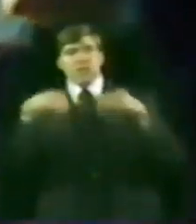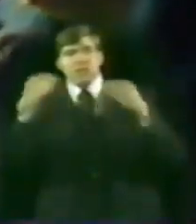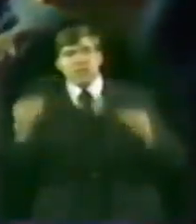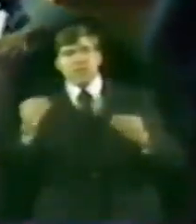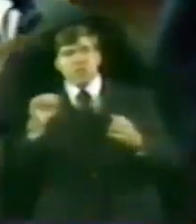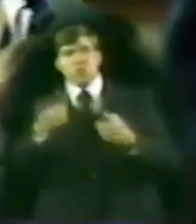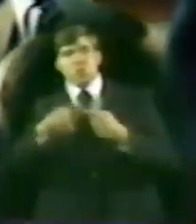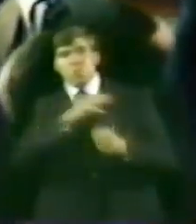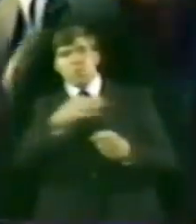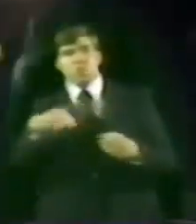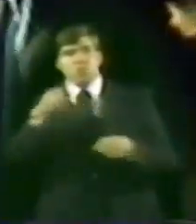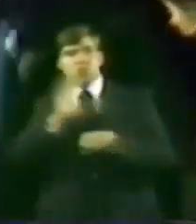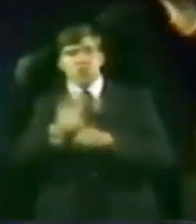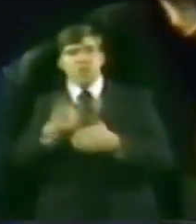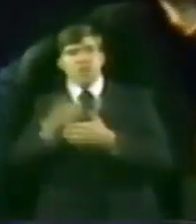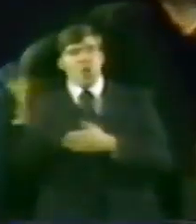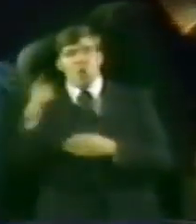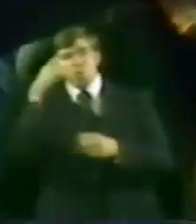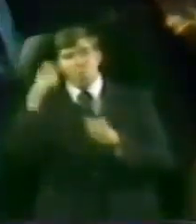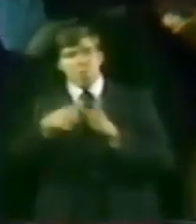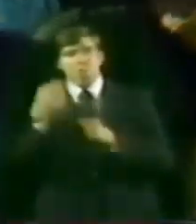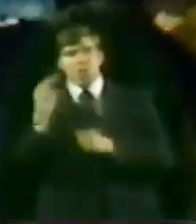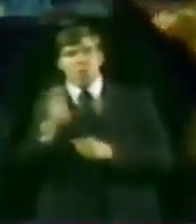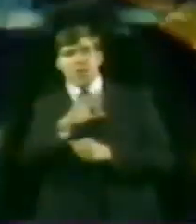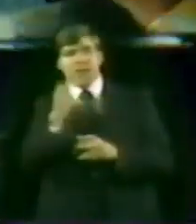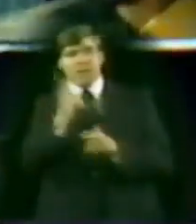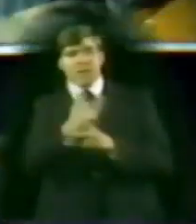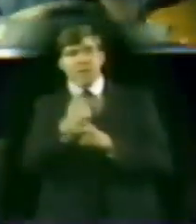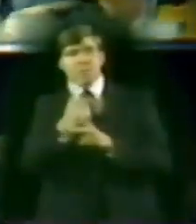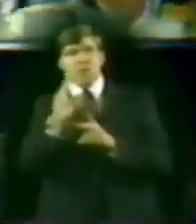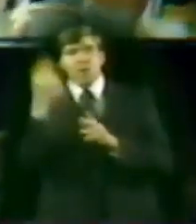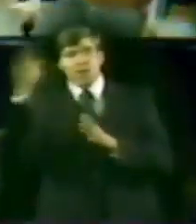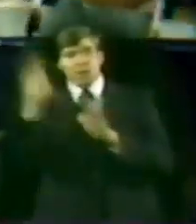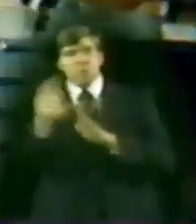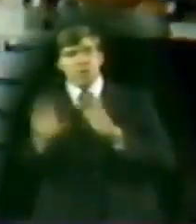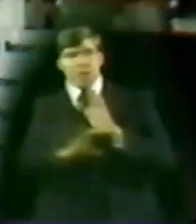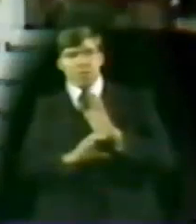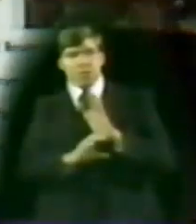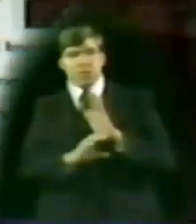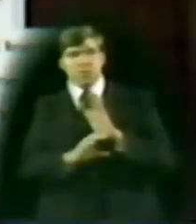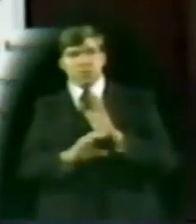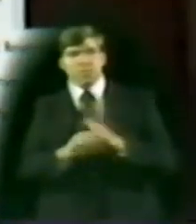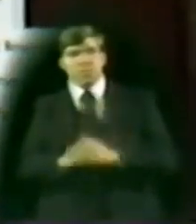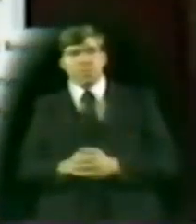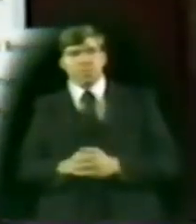may always remember him and keep the commandments which he has given them.